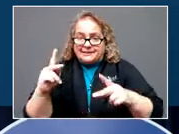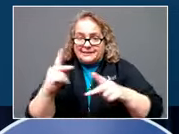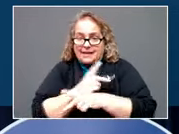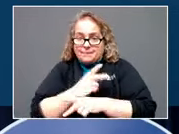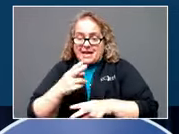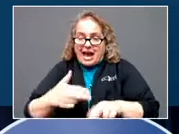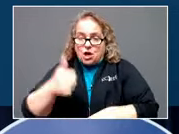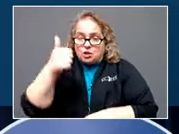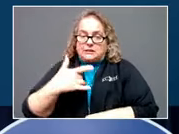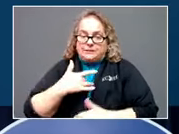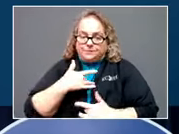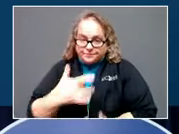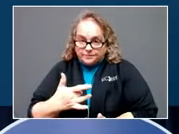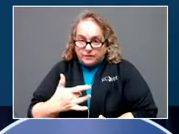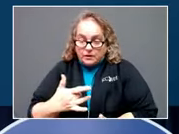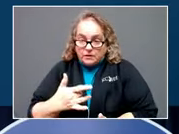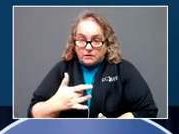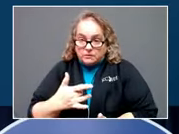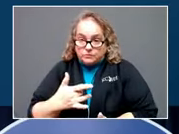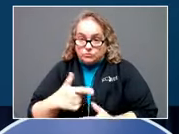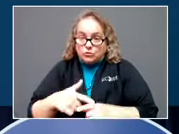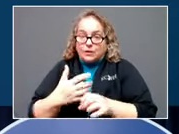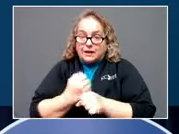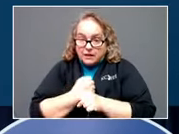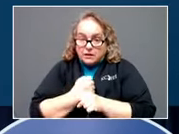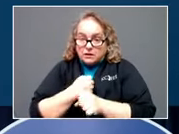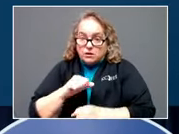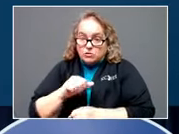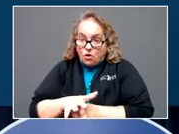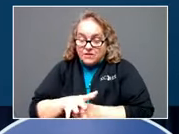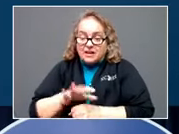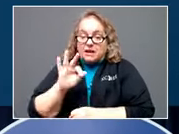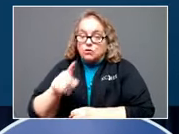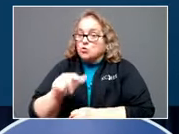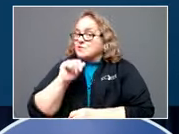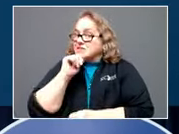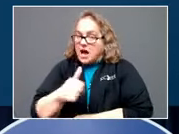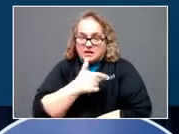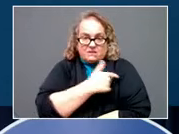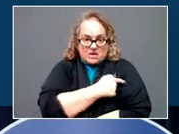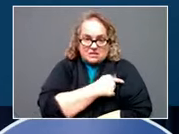likelihood of getting COVID if you were unvaccinated than